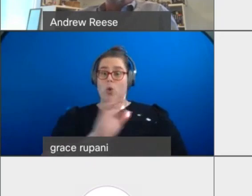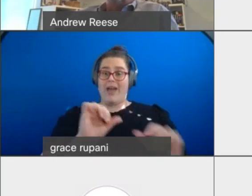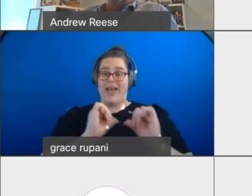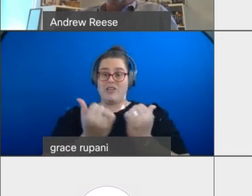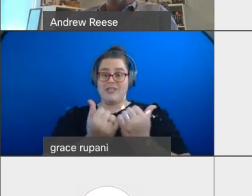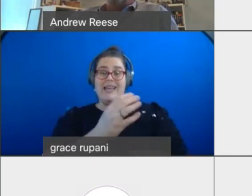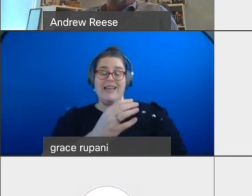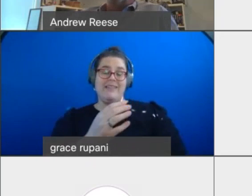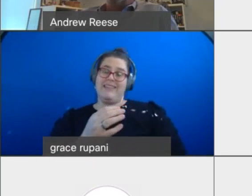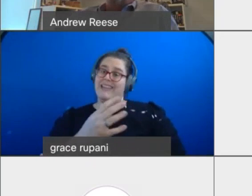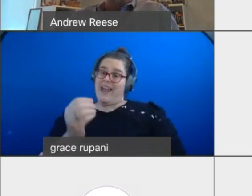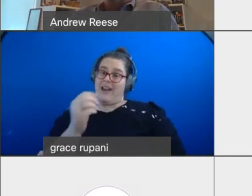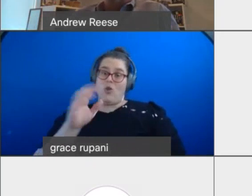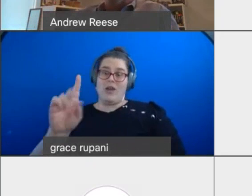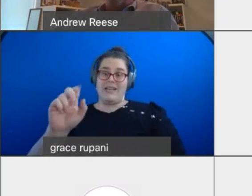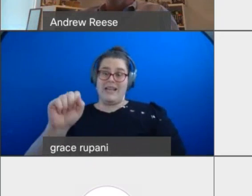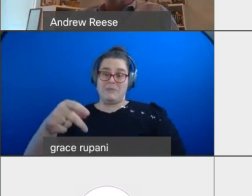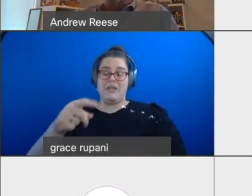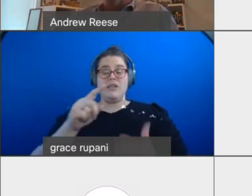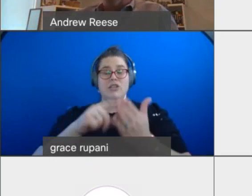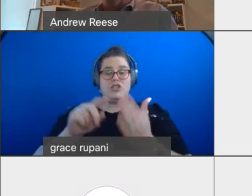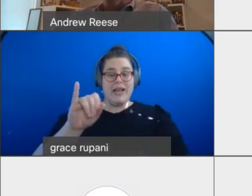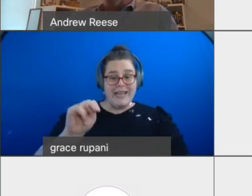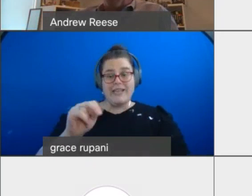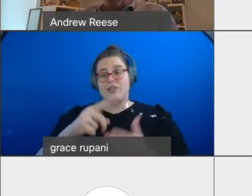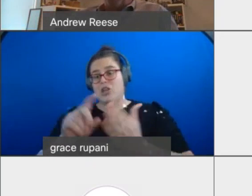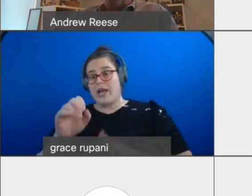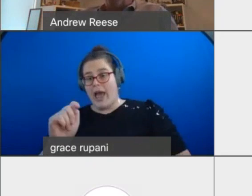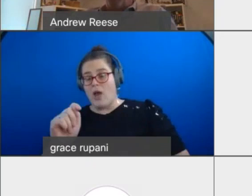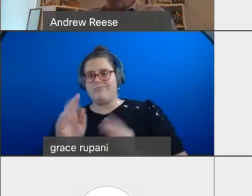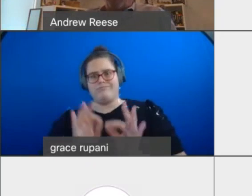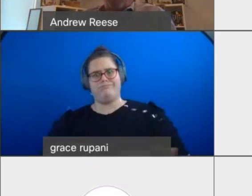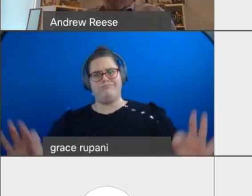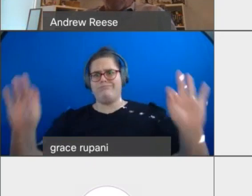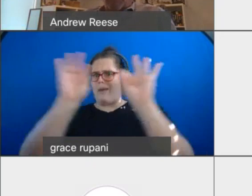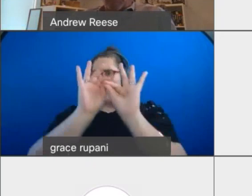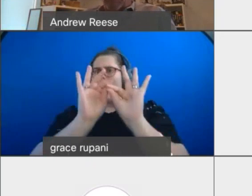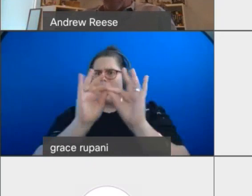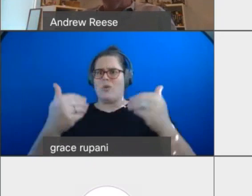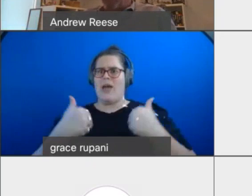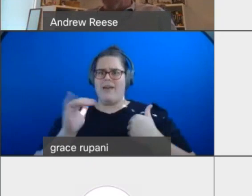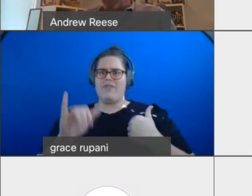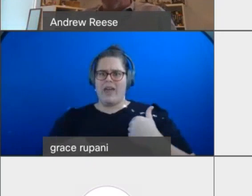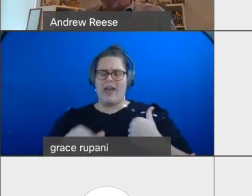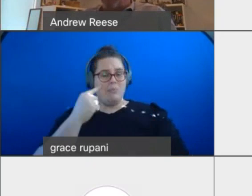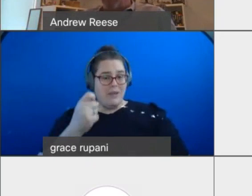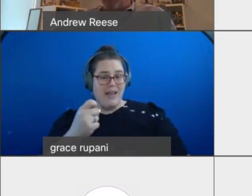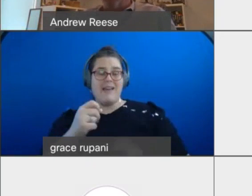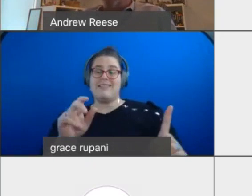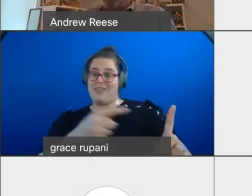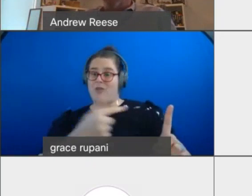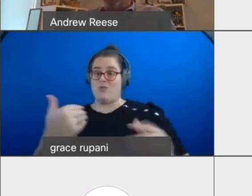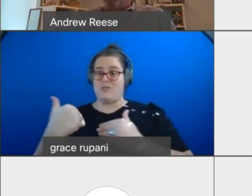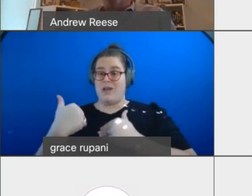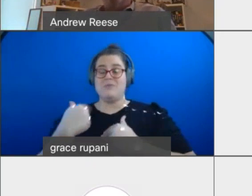be able to check in and check out using that system, as they are tasked with uploading or creating logins